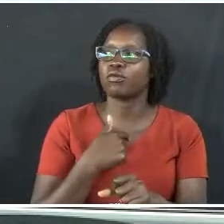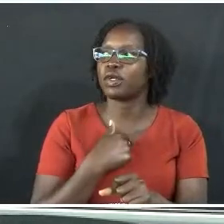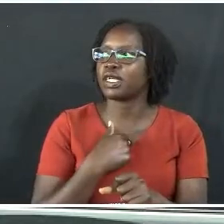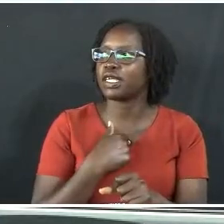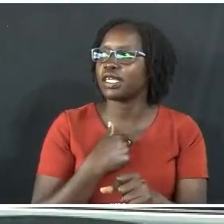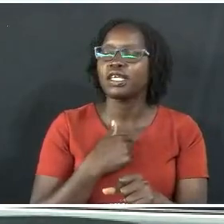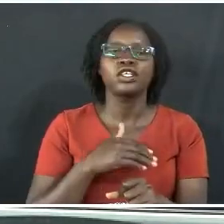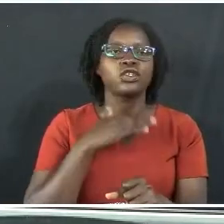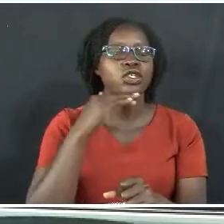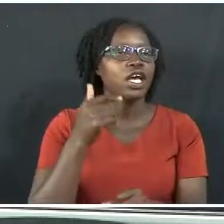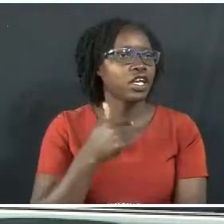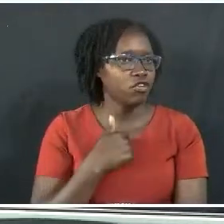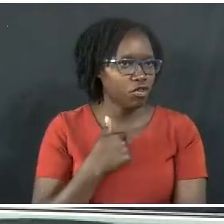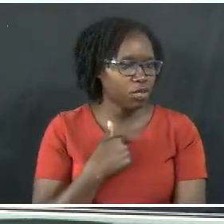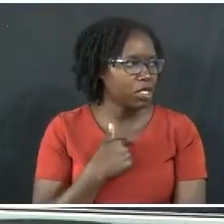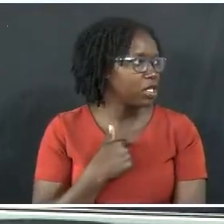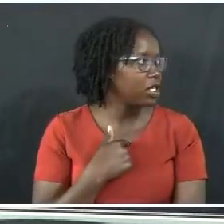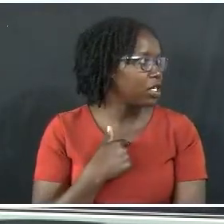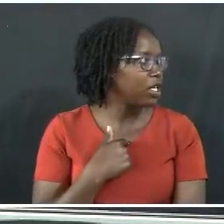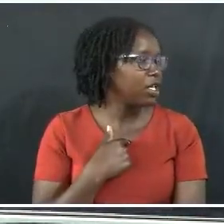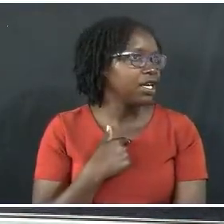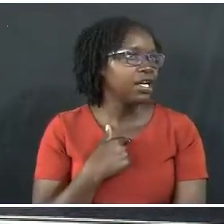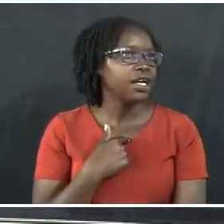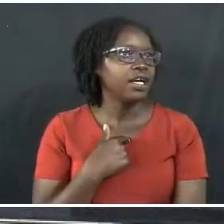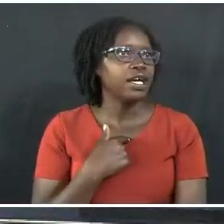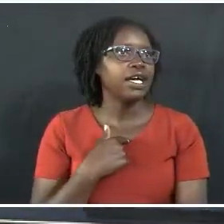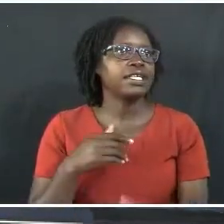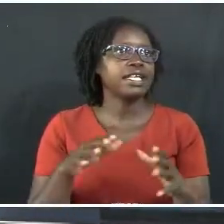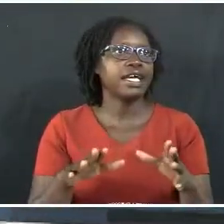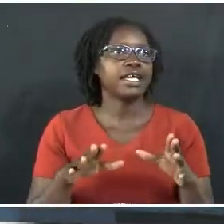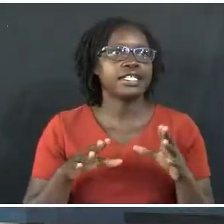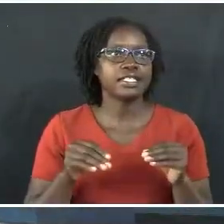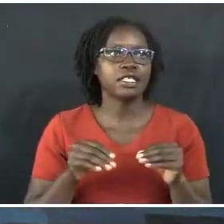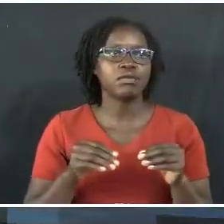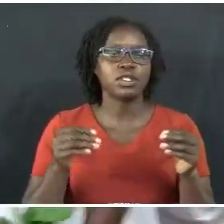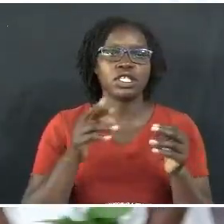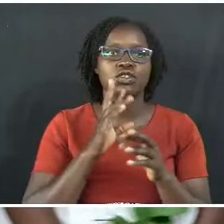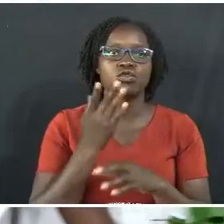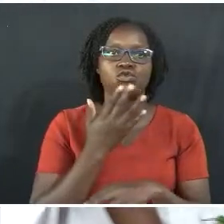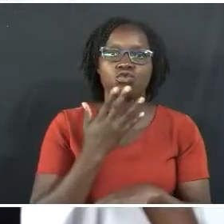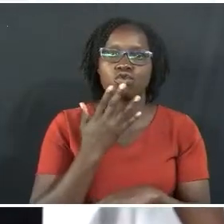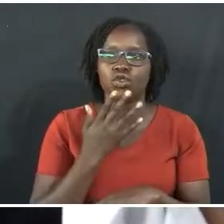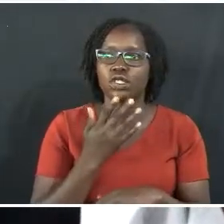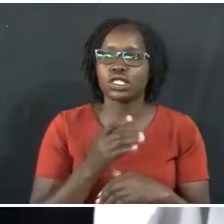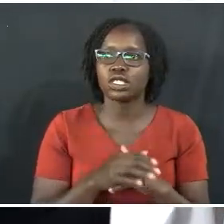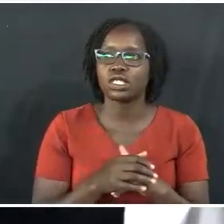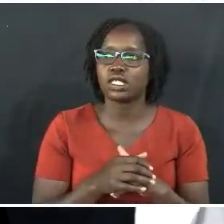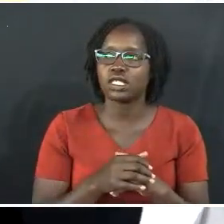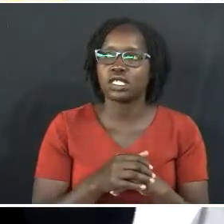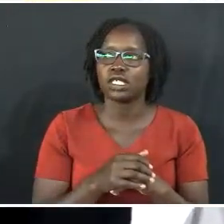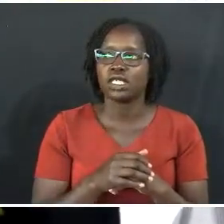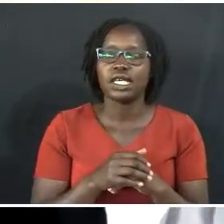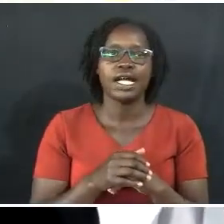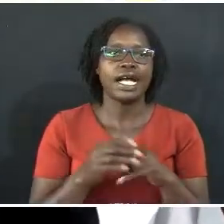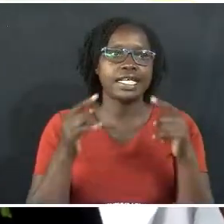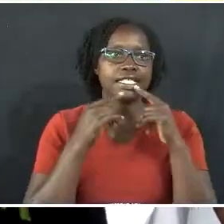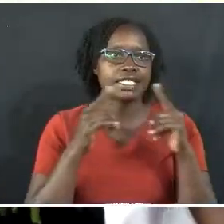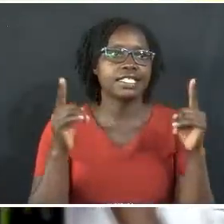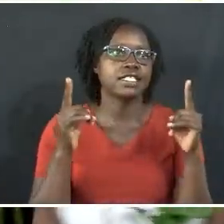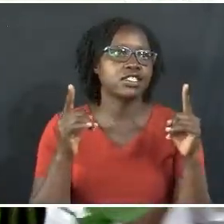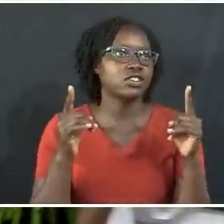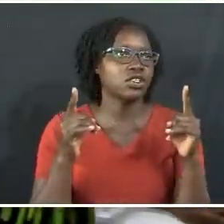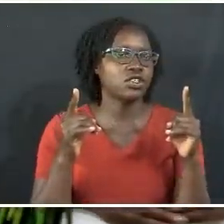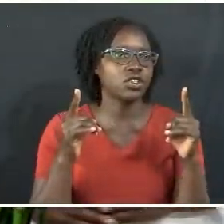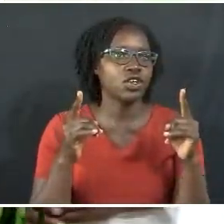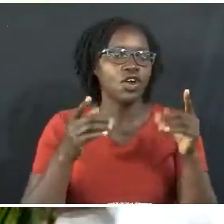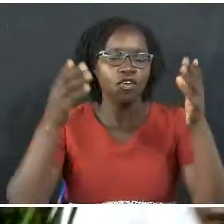You died for me, and so I accept this rose in preparation